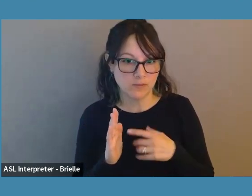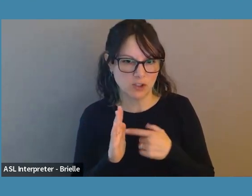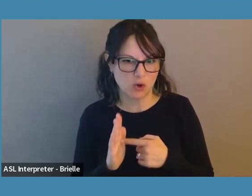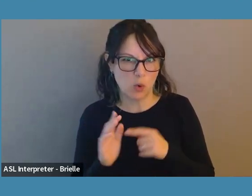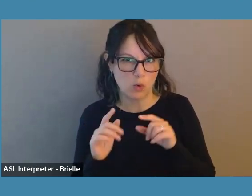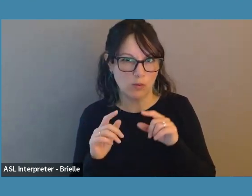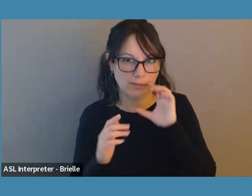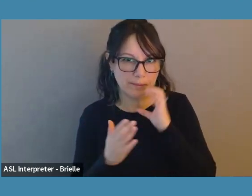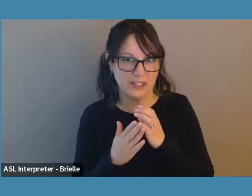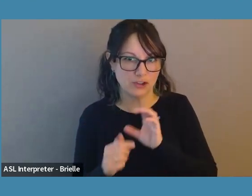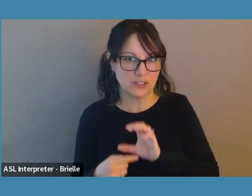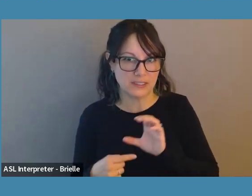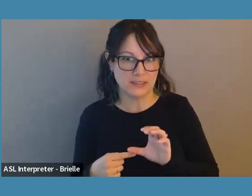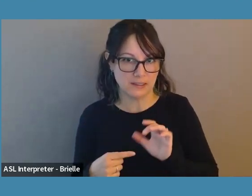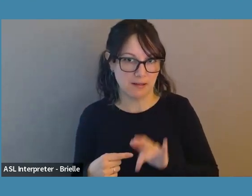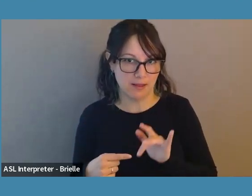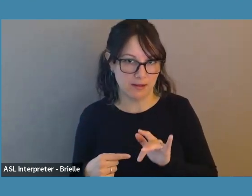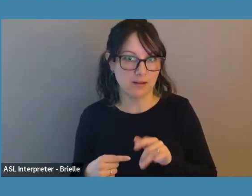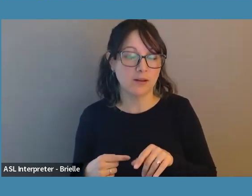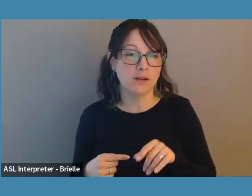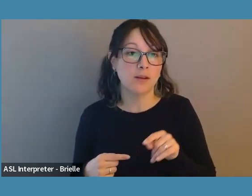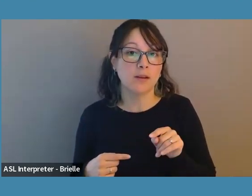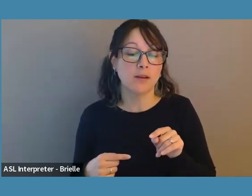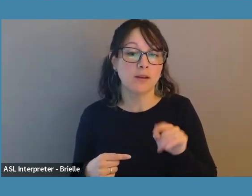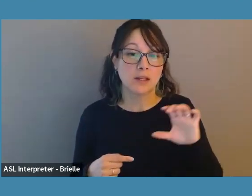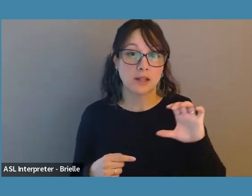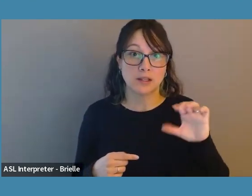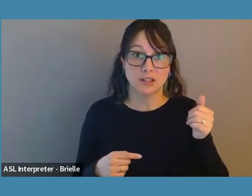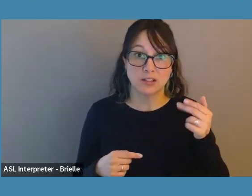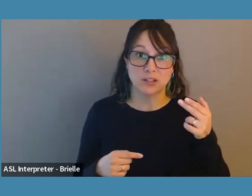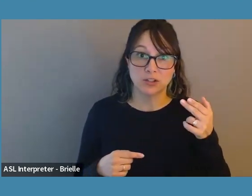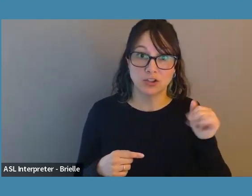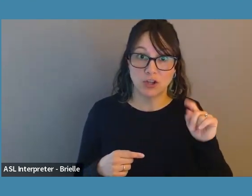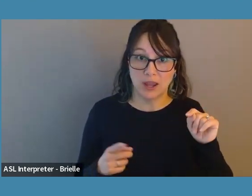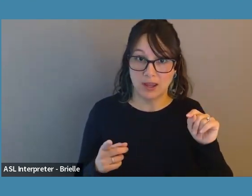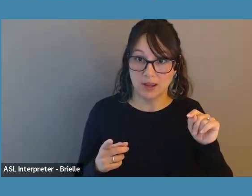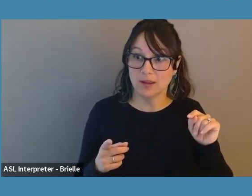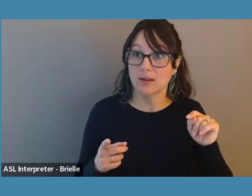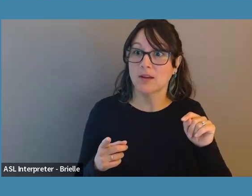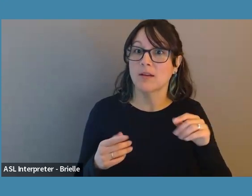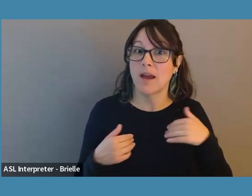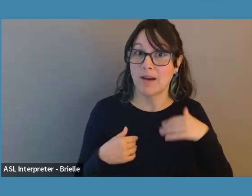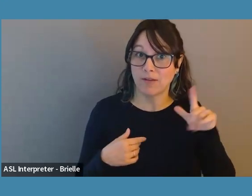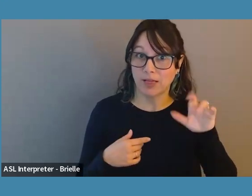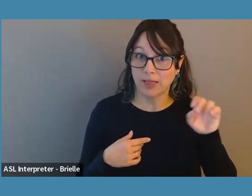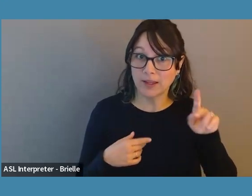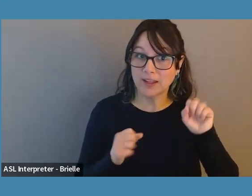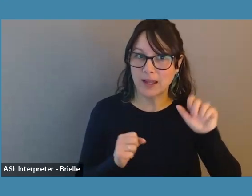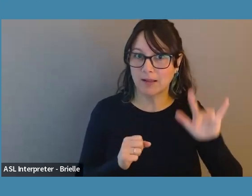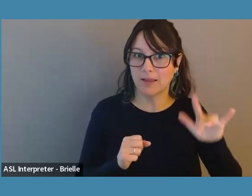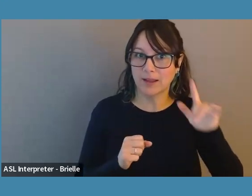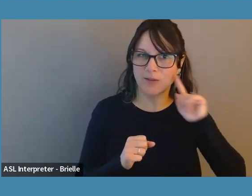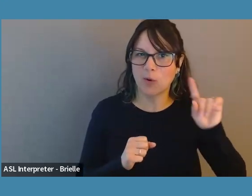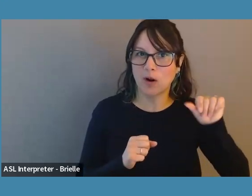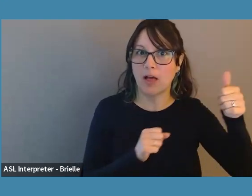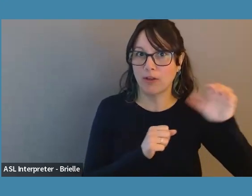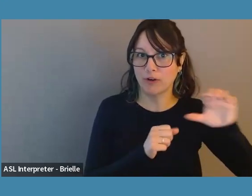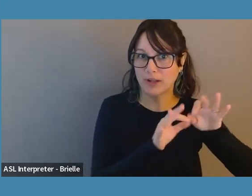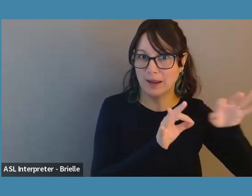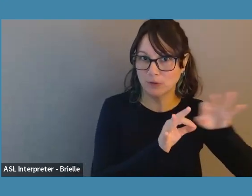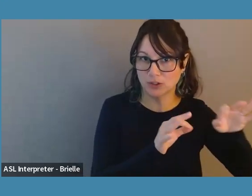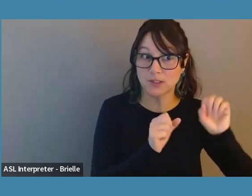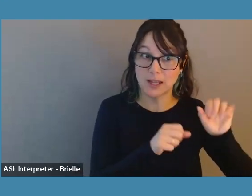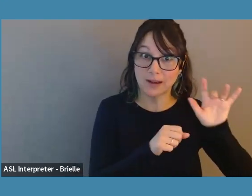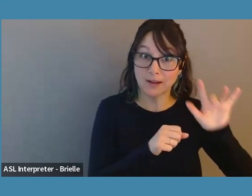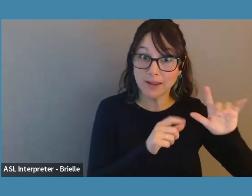CC. In the chat, there will be a link to view external captions. You can click that link to have your